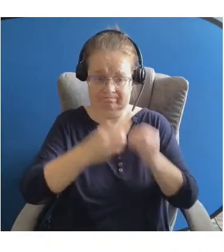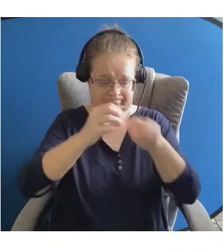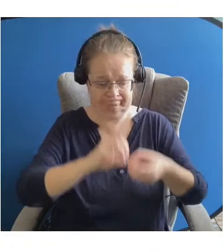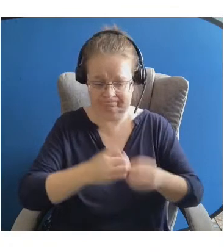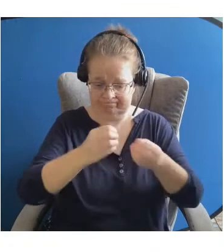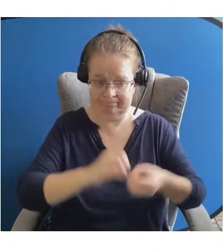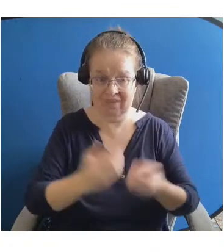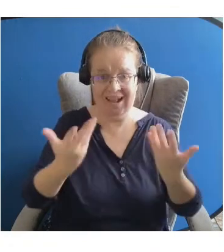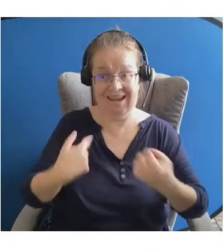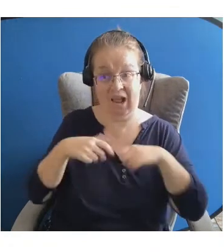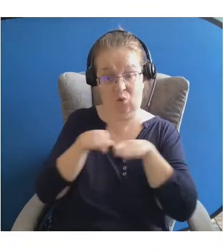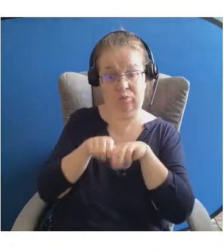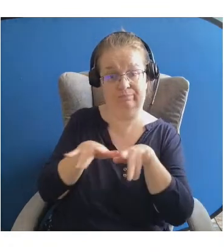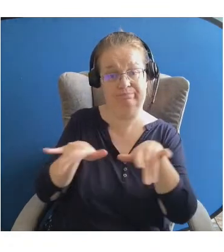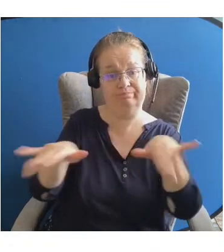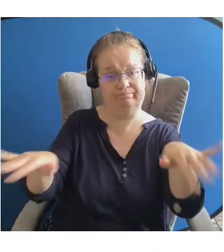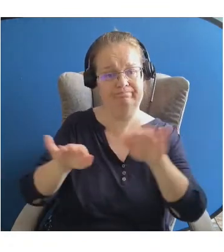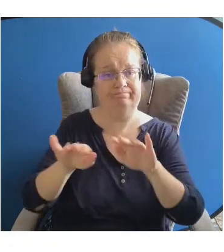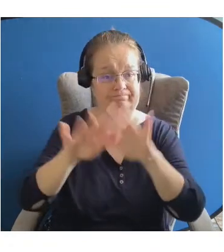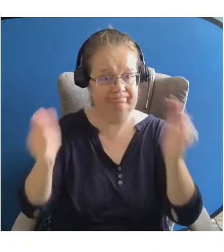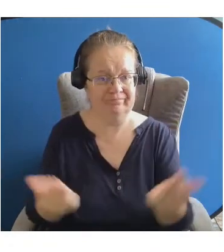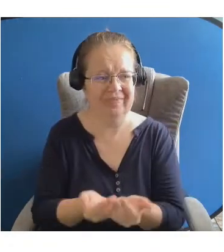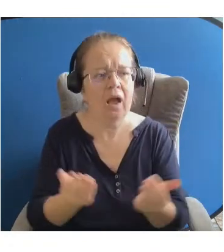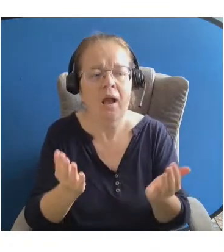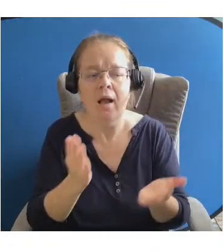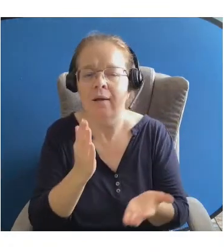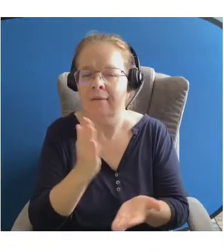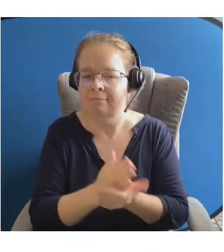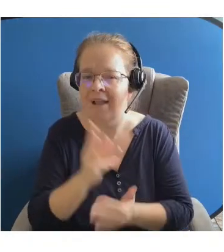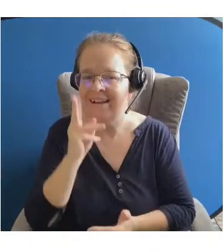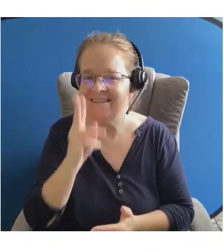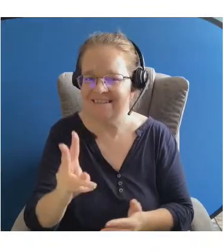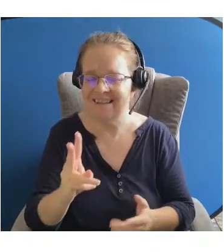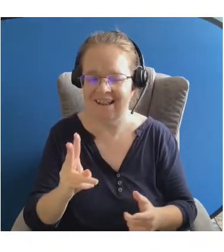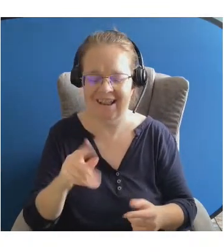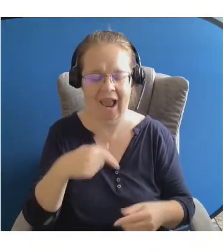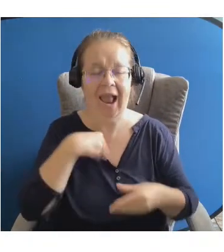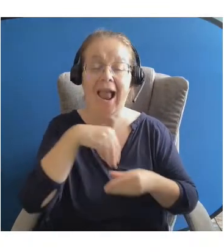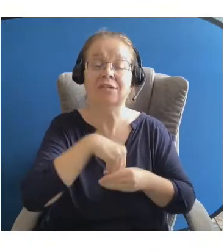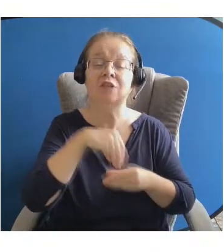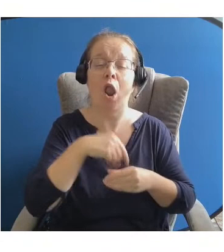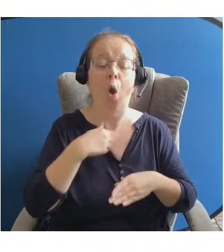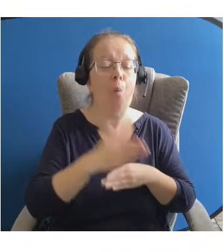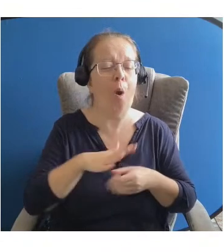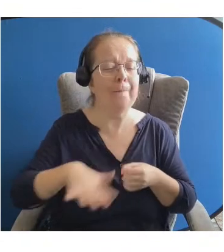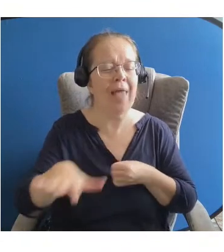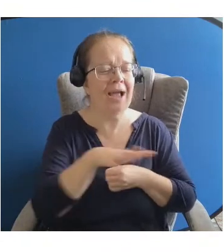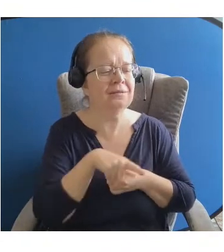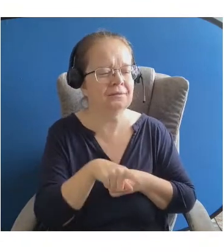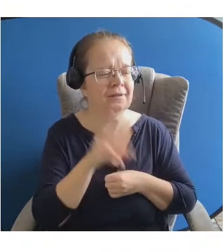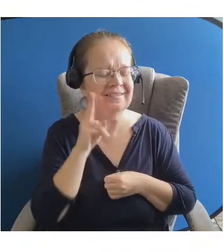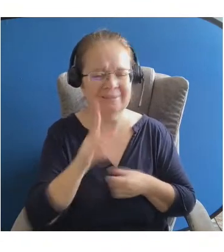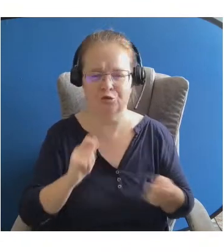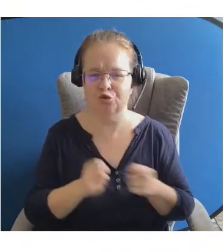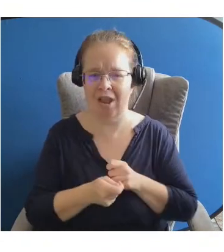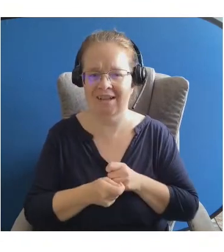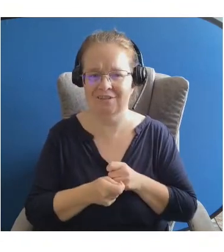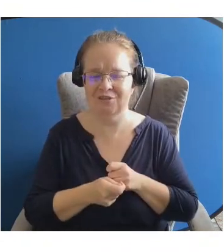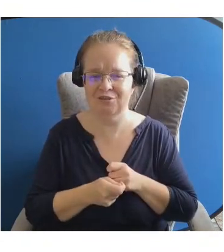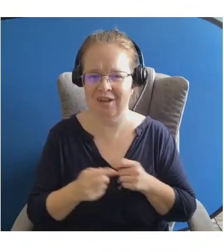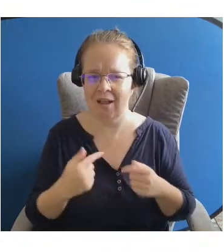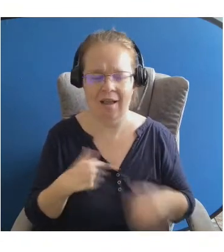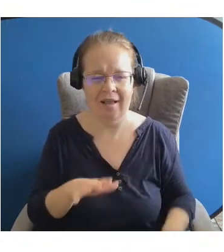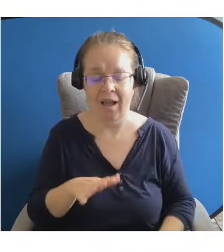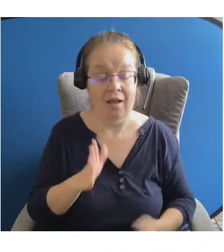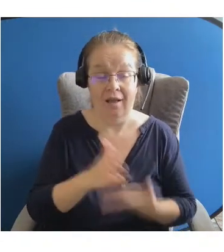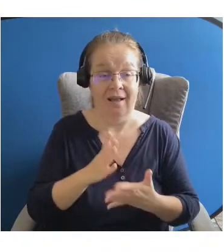It really start to see the change internally across our workplace. And what's been just fantastic to